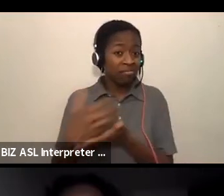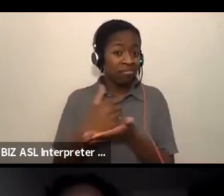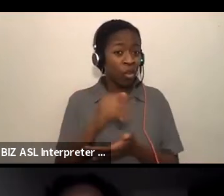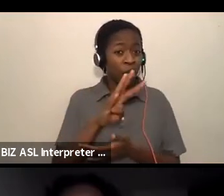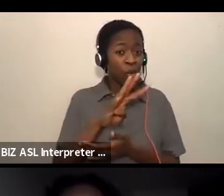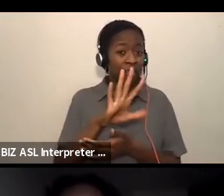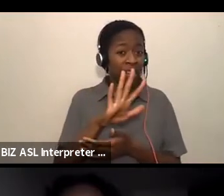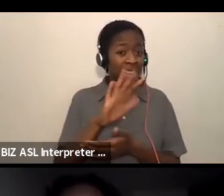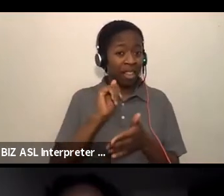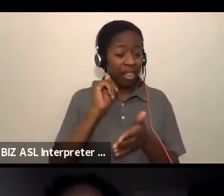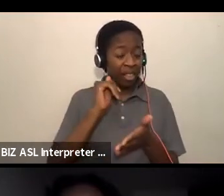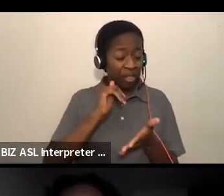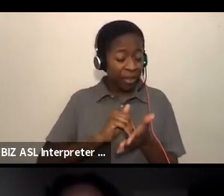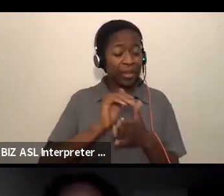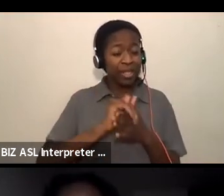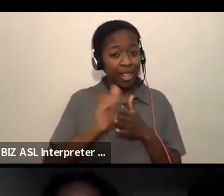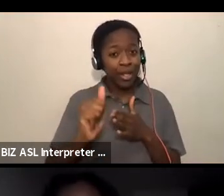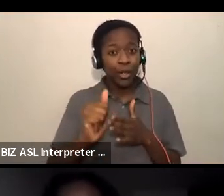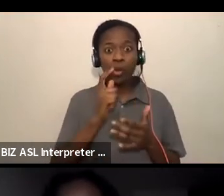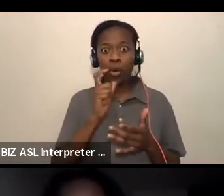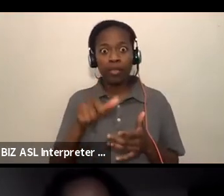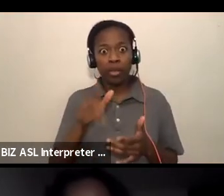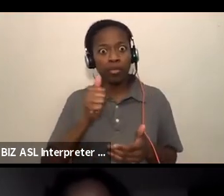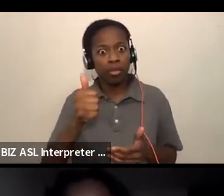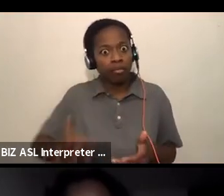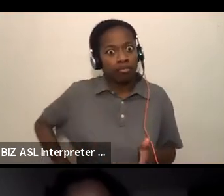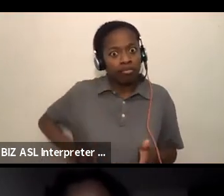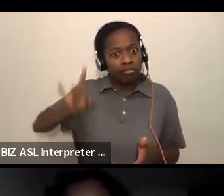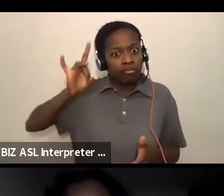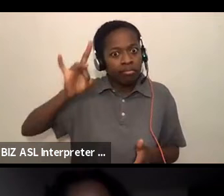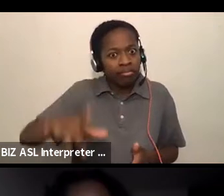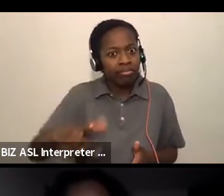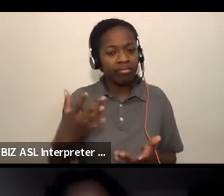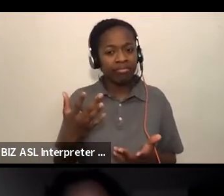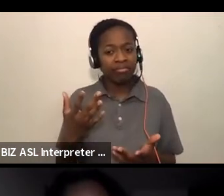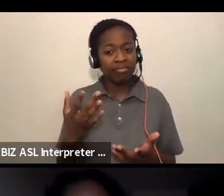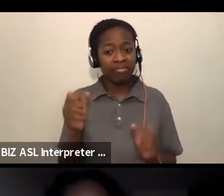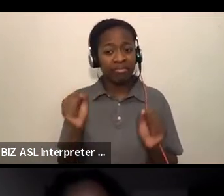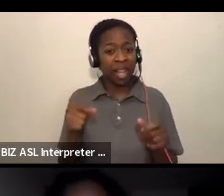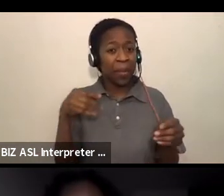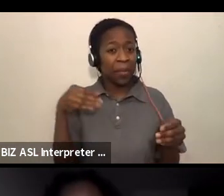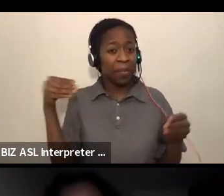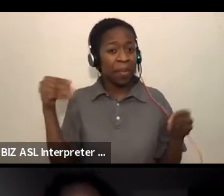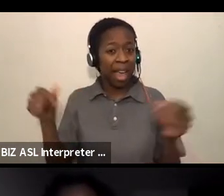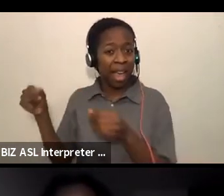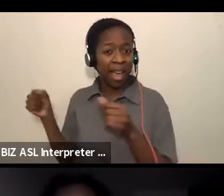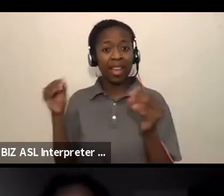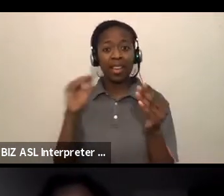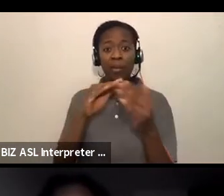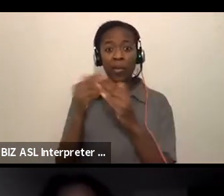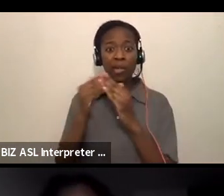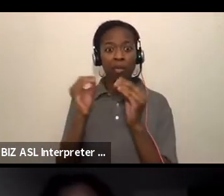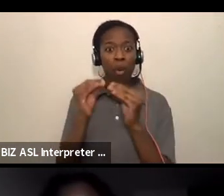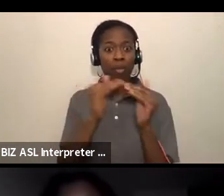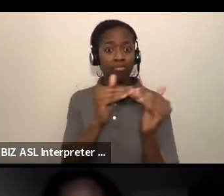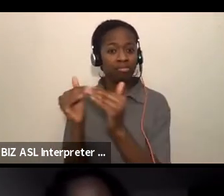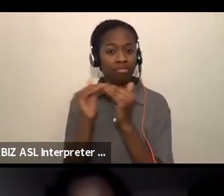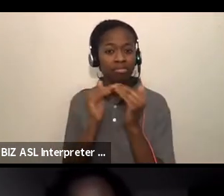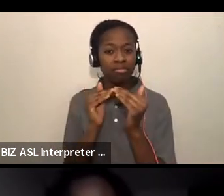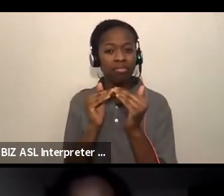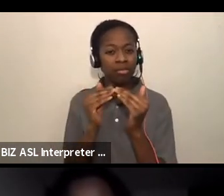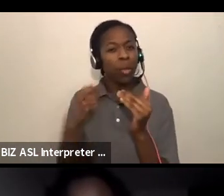can pay people in your community more equitably, right? Like that's like, why would you want to perpetuate? You know, we have to